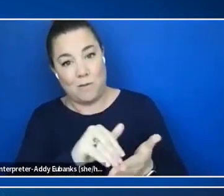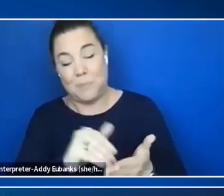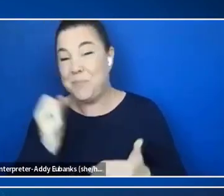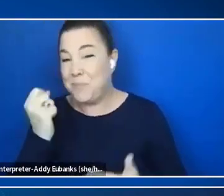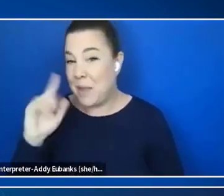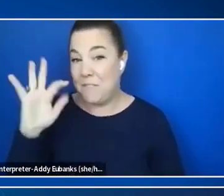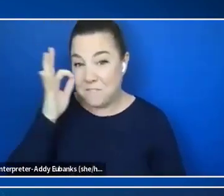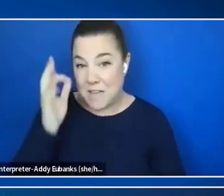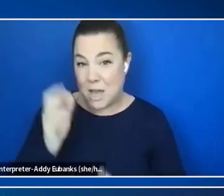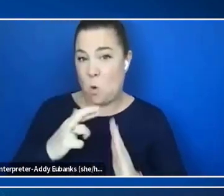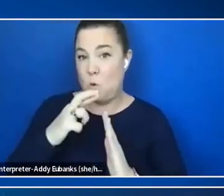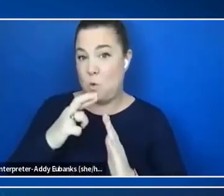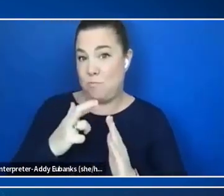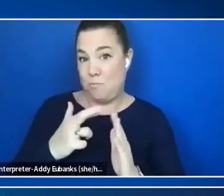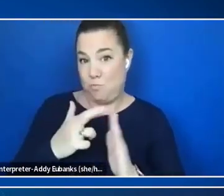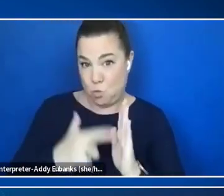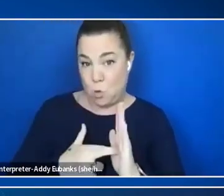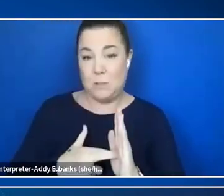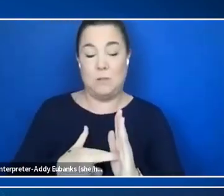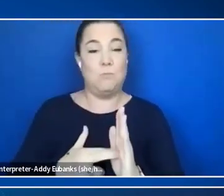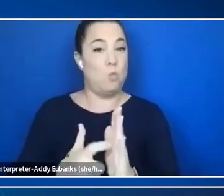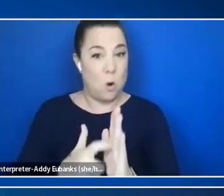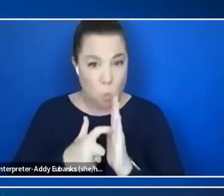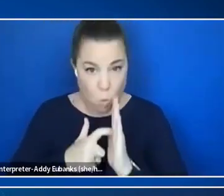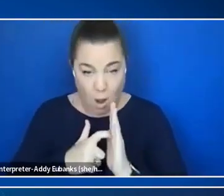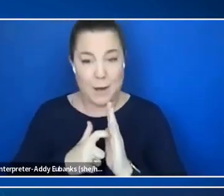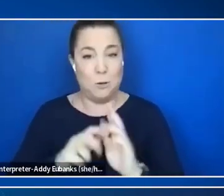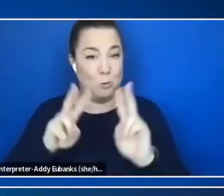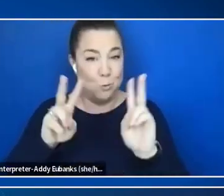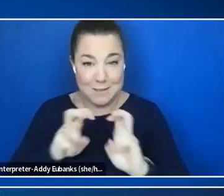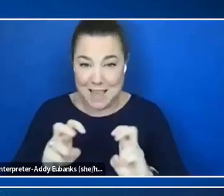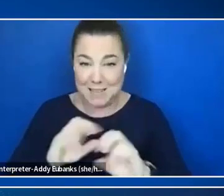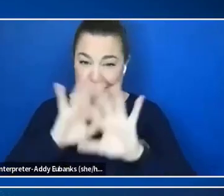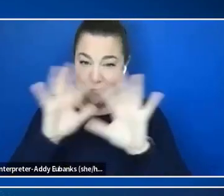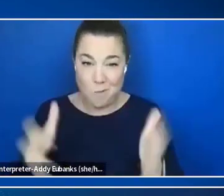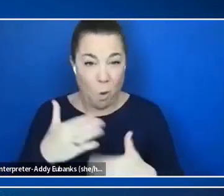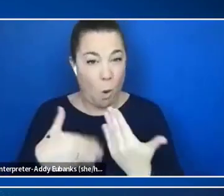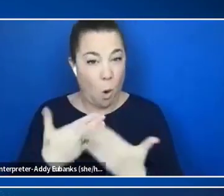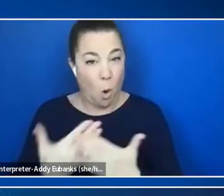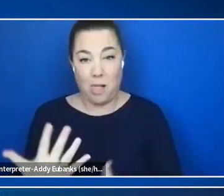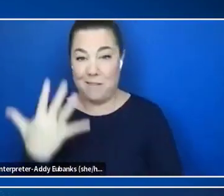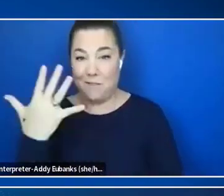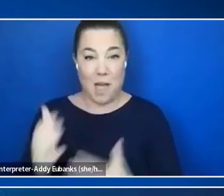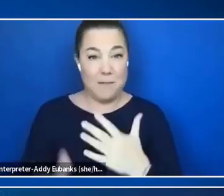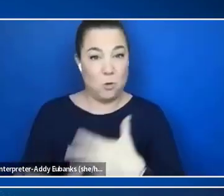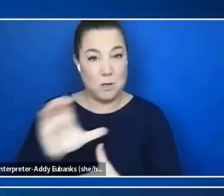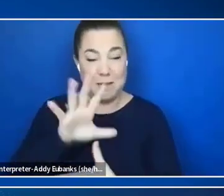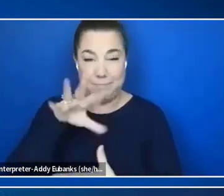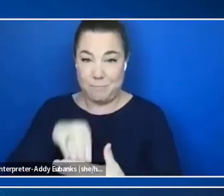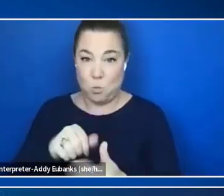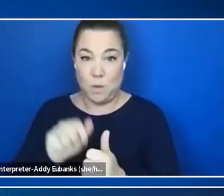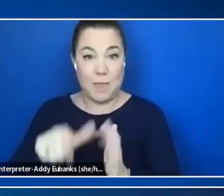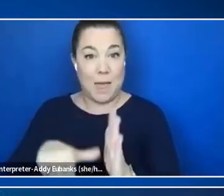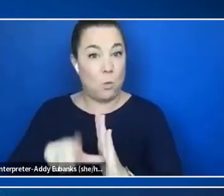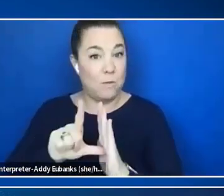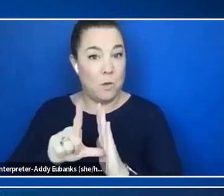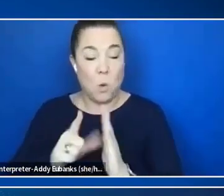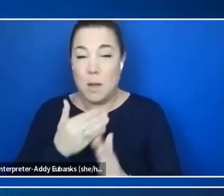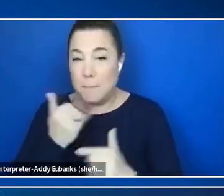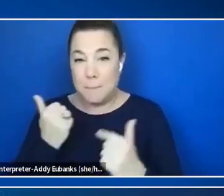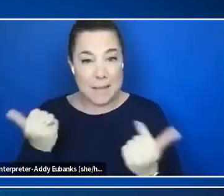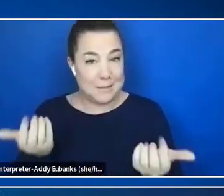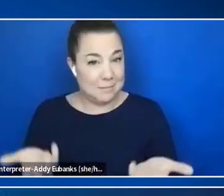to assess investigator, environment, and to assess, all 5 of the criteria as part of the review. So the best we could do would be